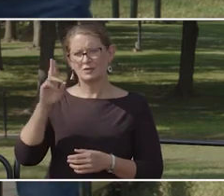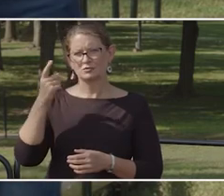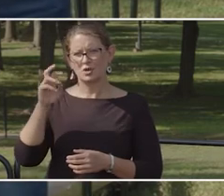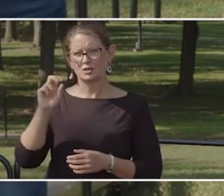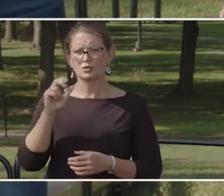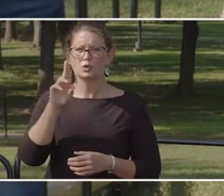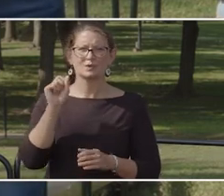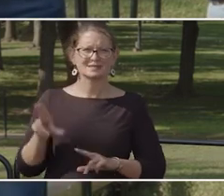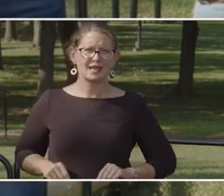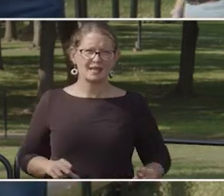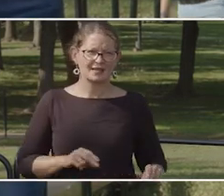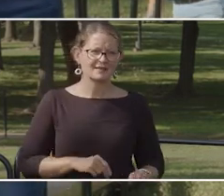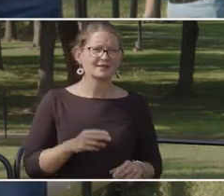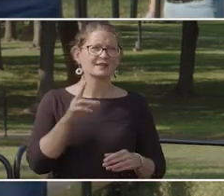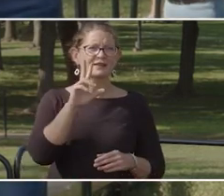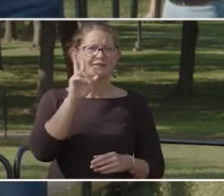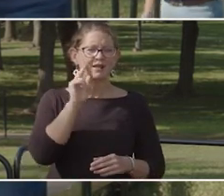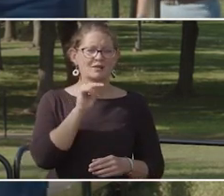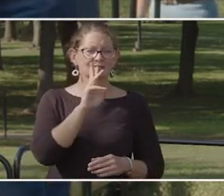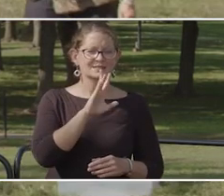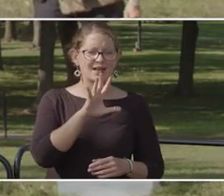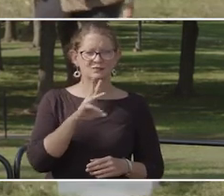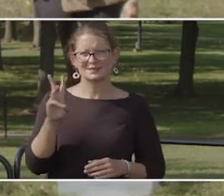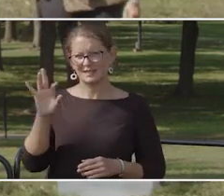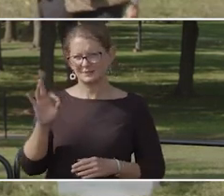in Vietnam, 1965 to